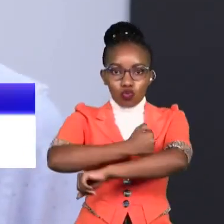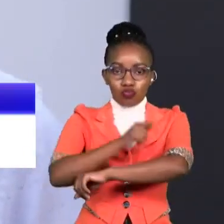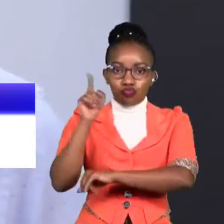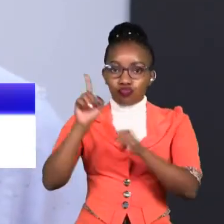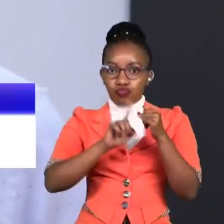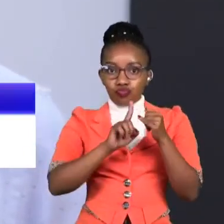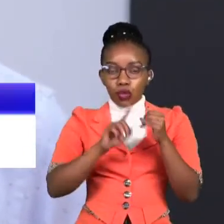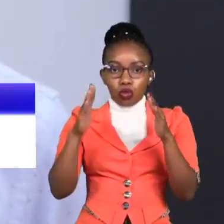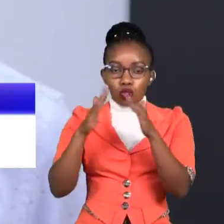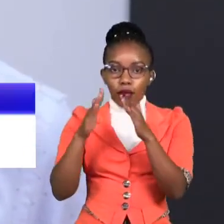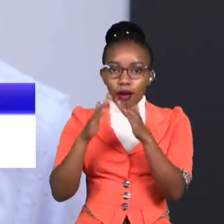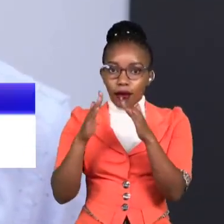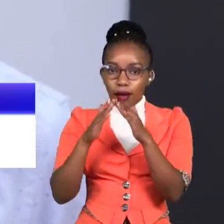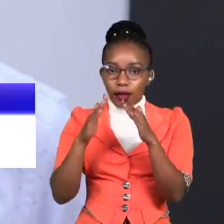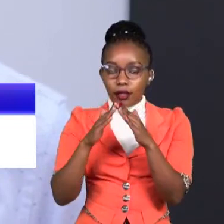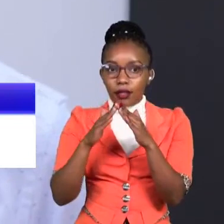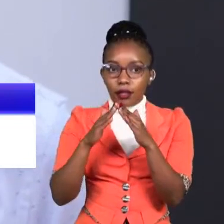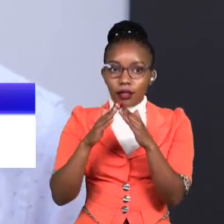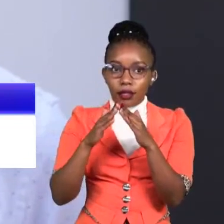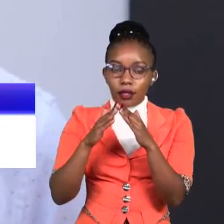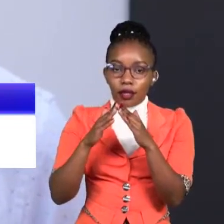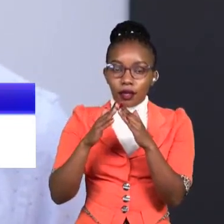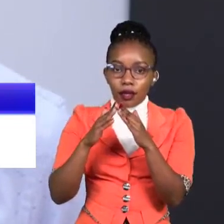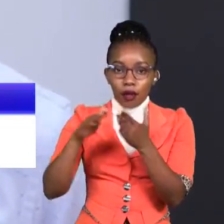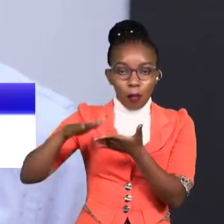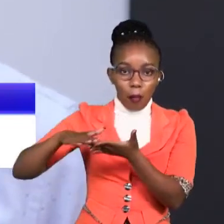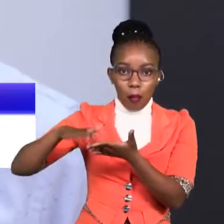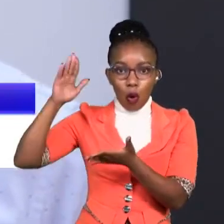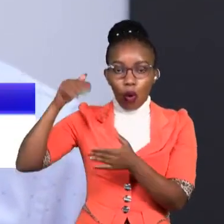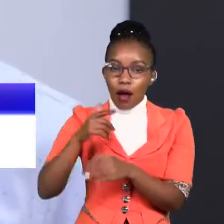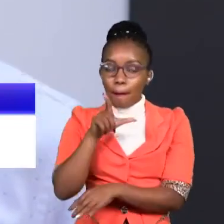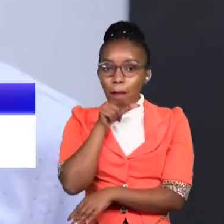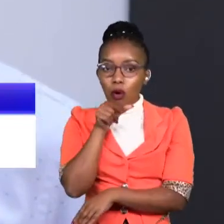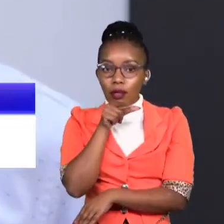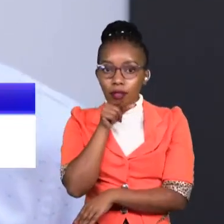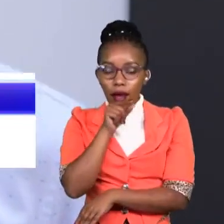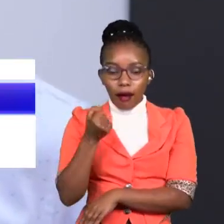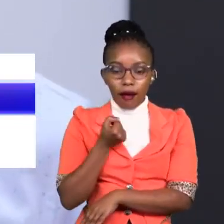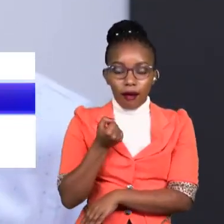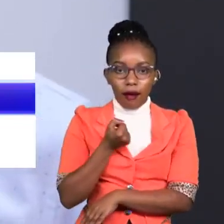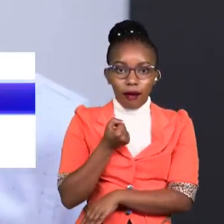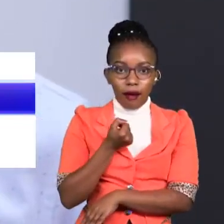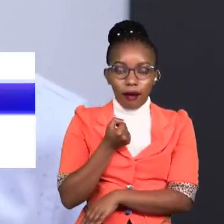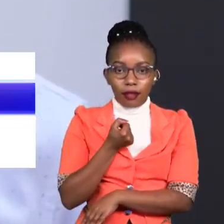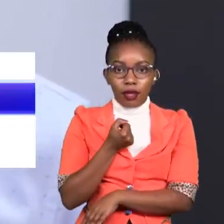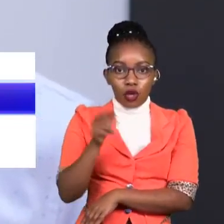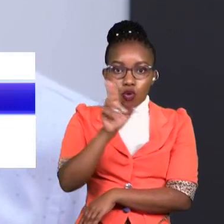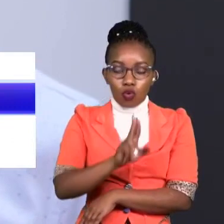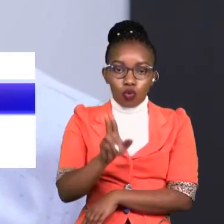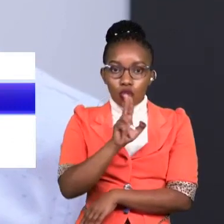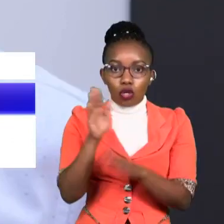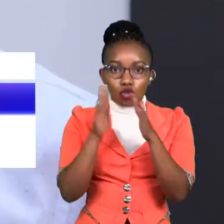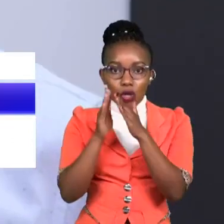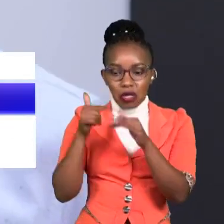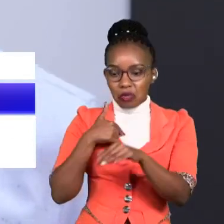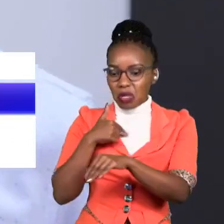is an ablution block that will add the toilet capacity that the boys and girls will be able to use. I've just inspected